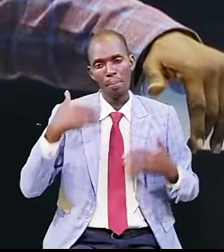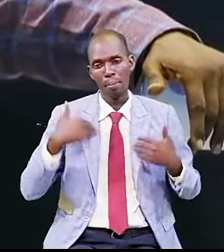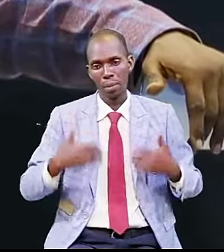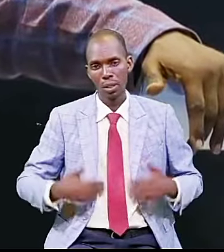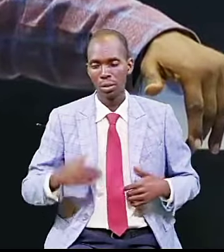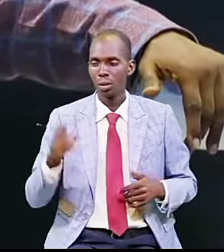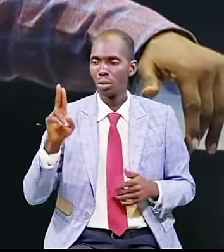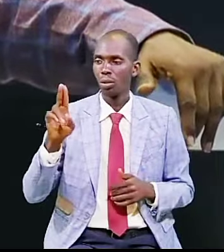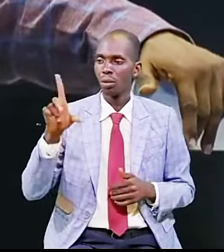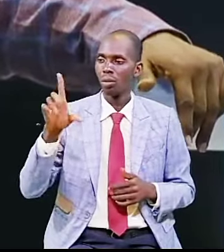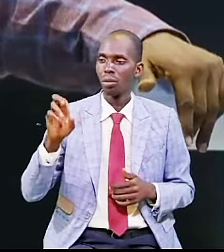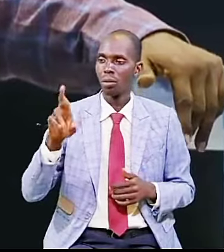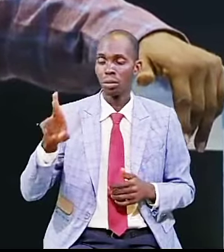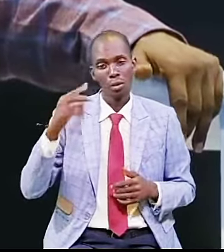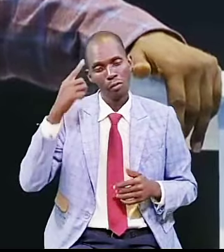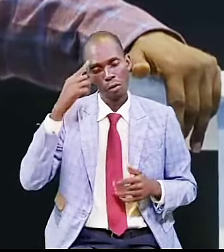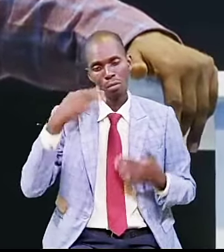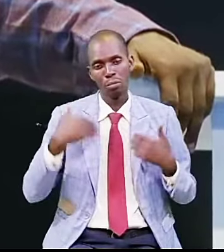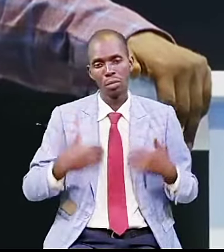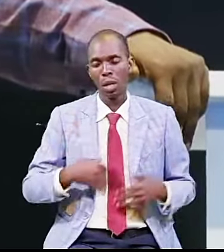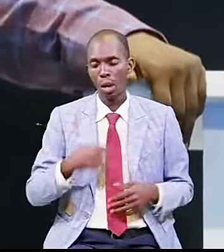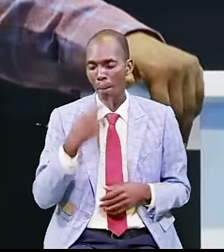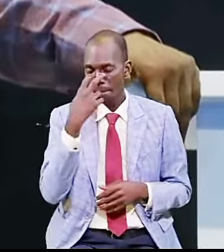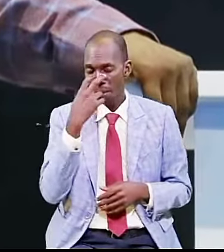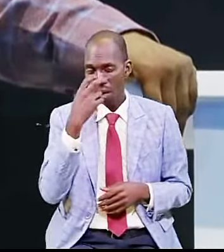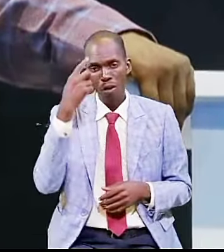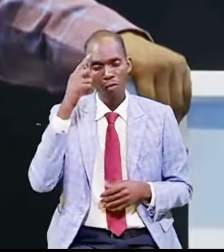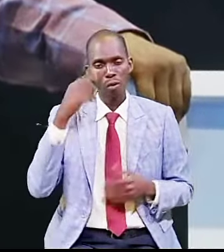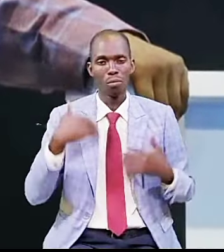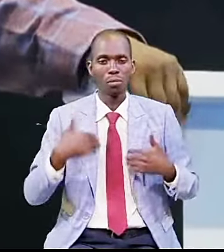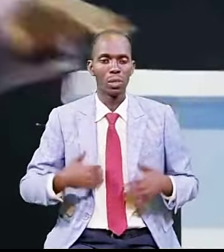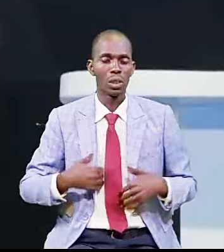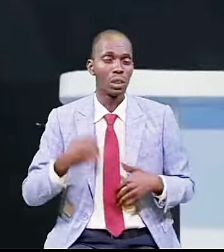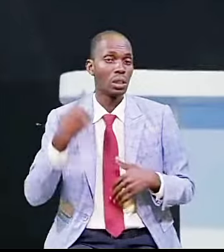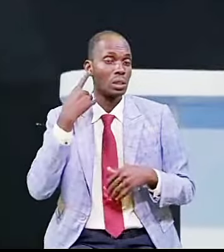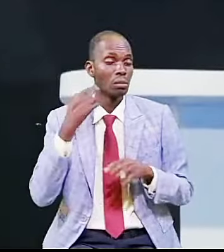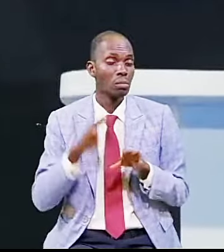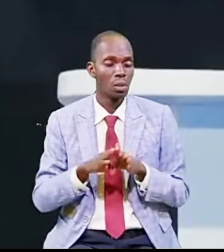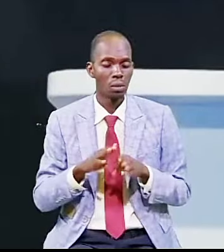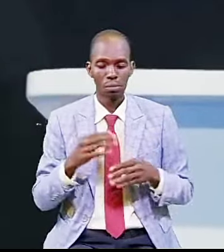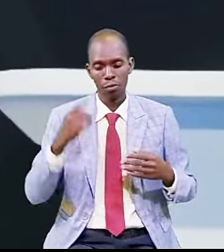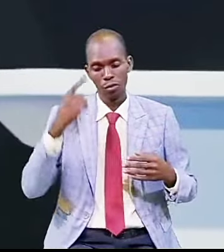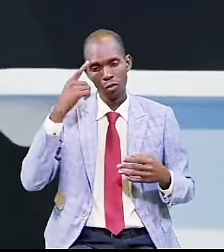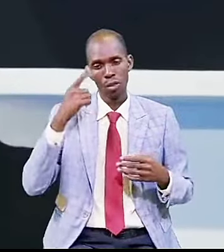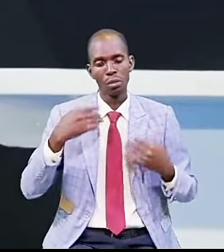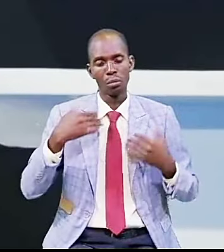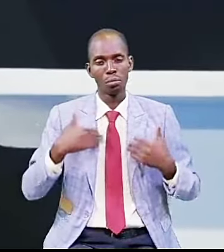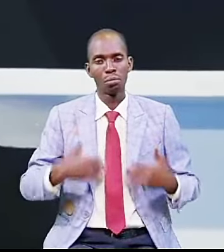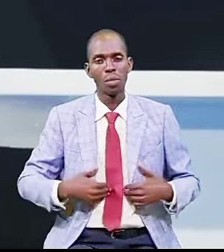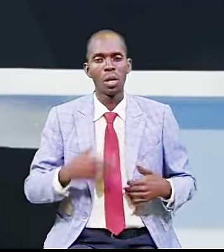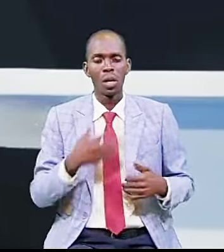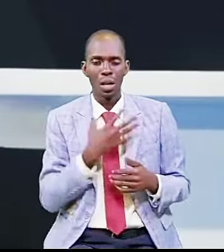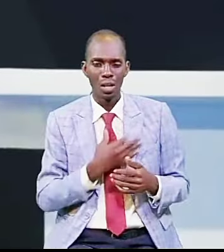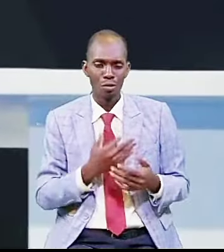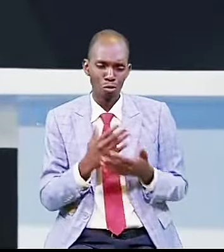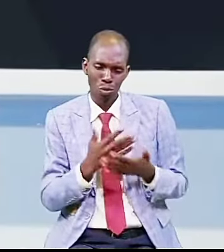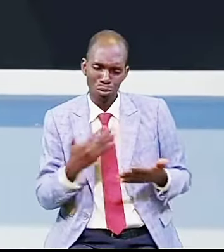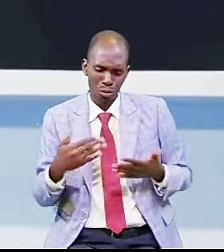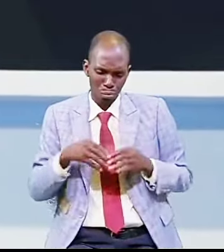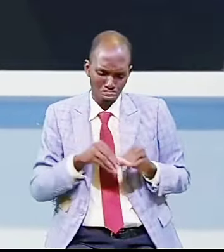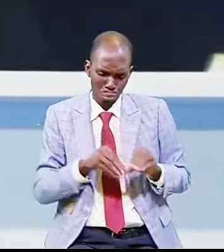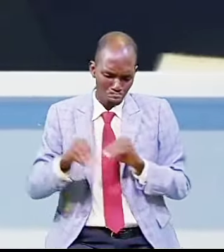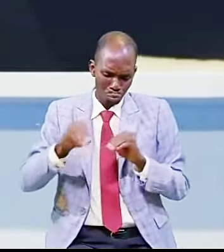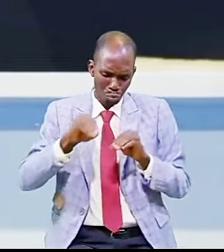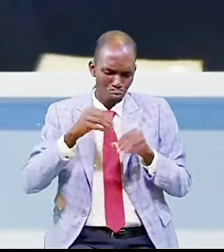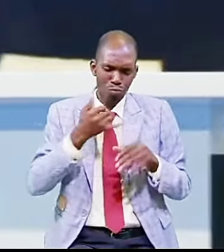body, blindness for the body, deafness for the body, and things walking around in the body. It